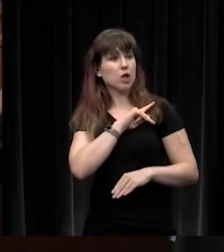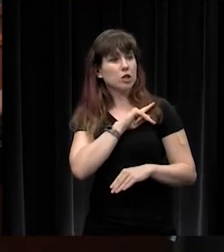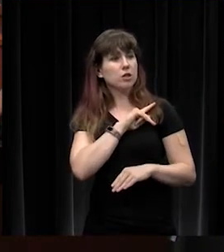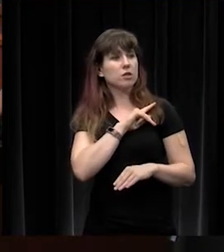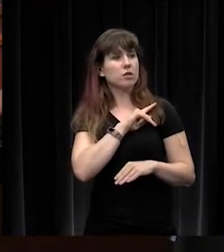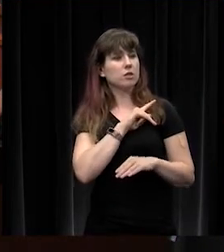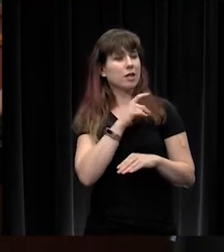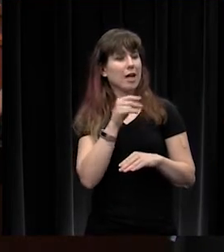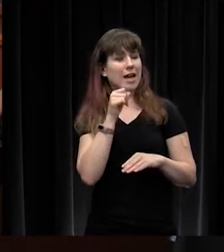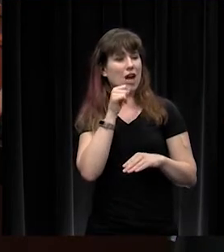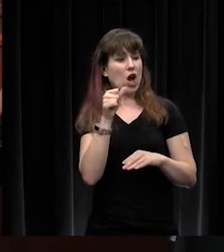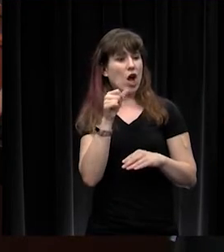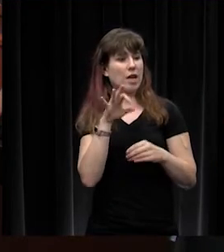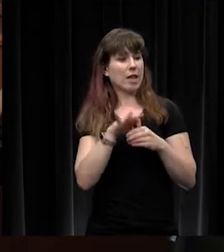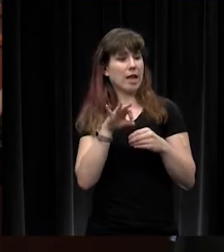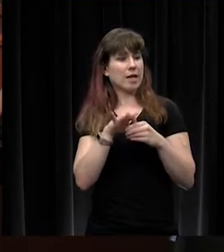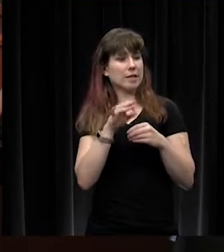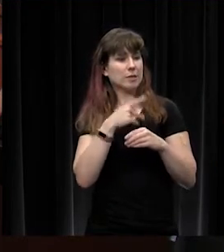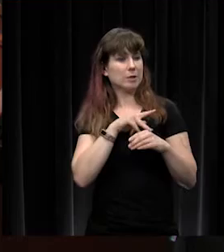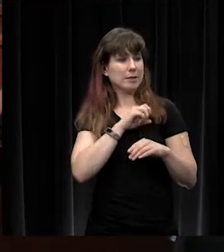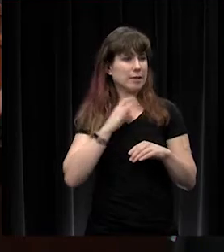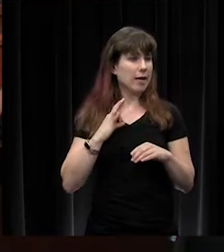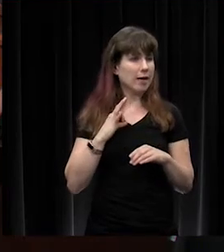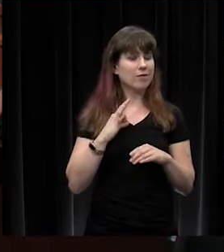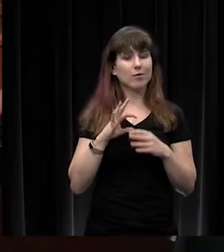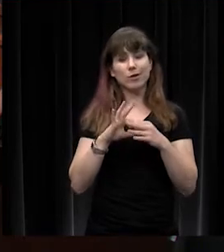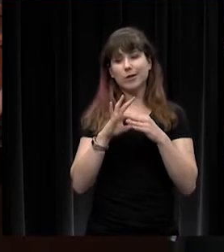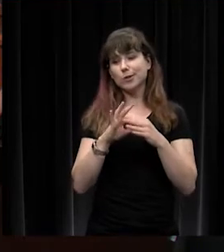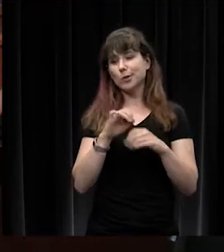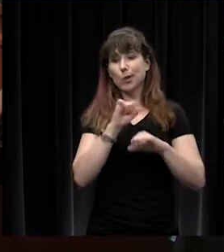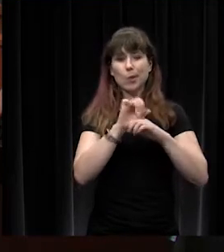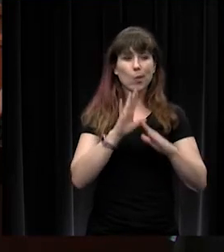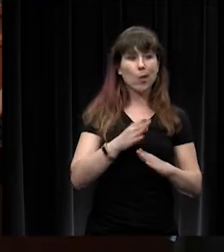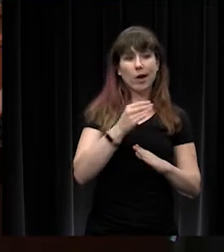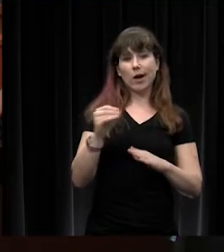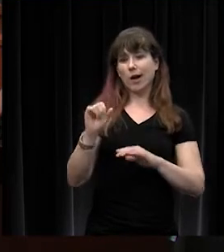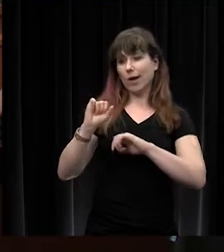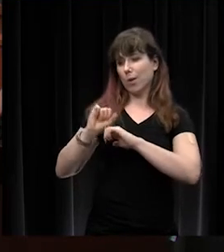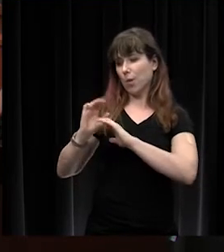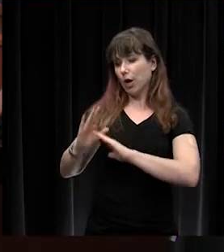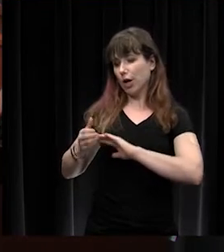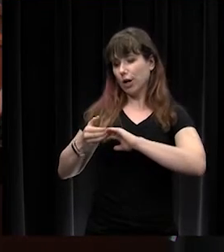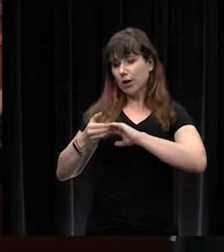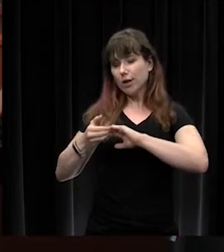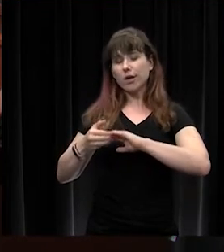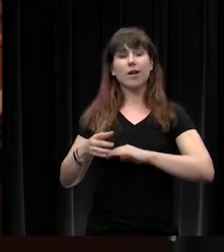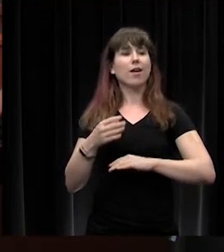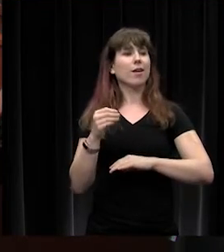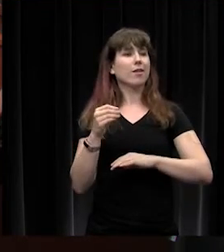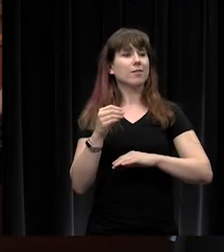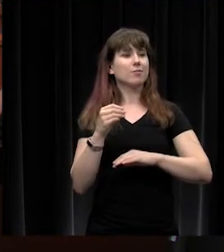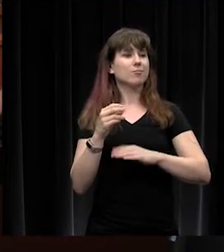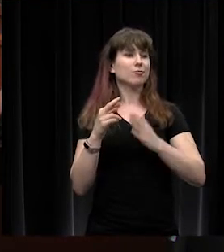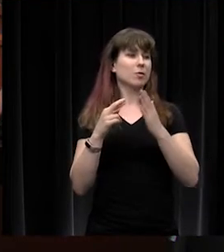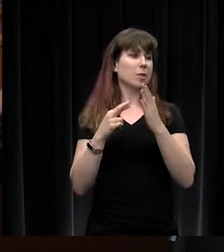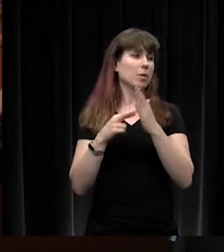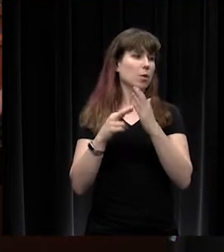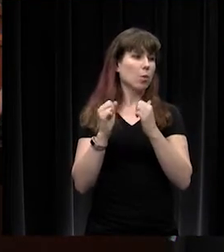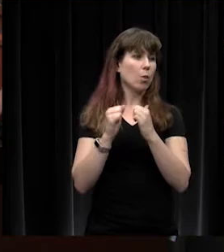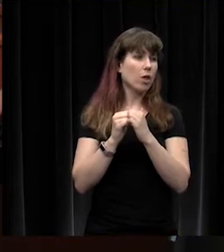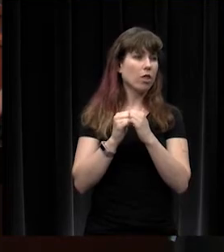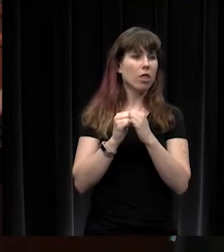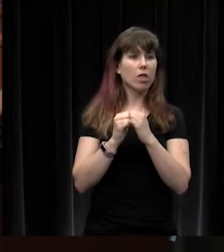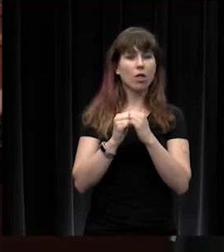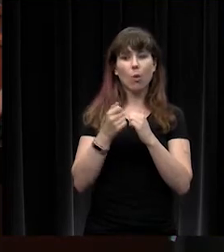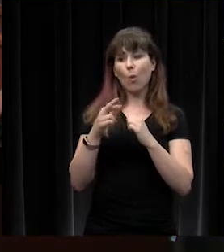of non-elected personnel, matters relating to employer-employee negotiations, whether or not in consultation with a representative or representatives